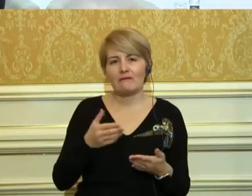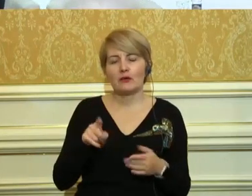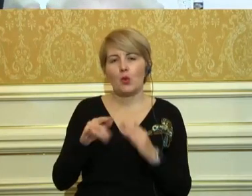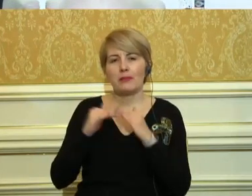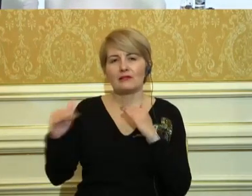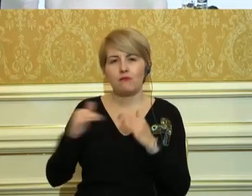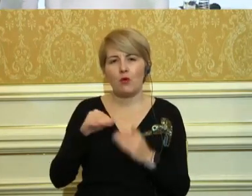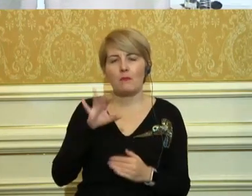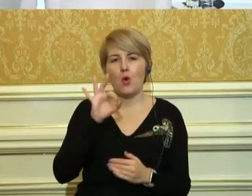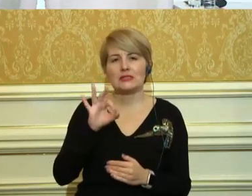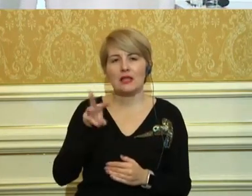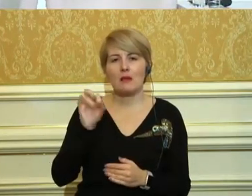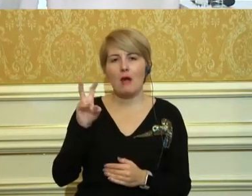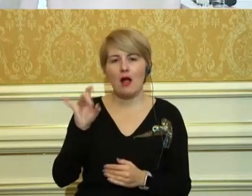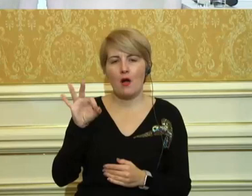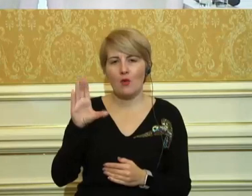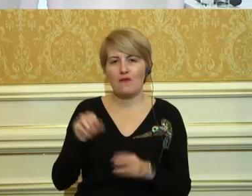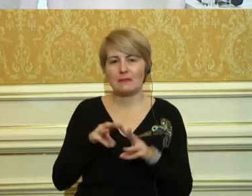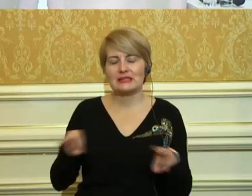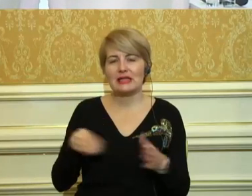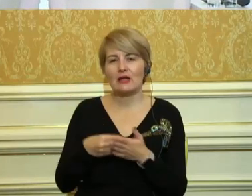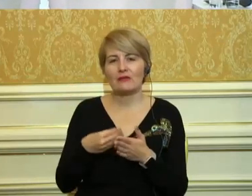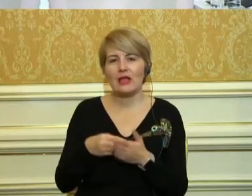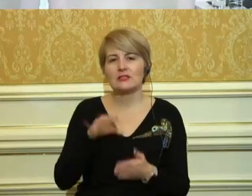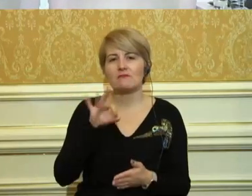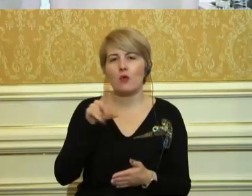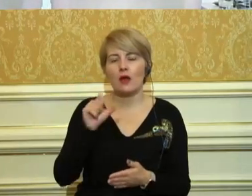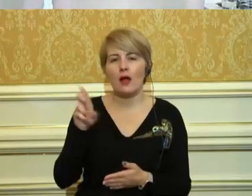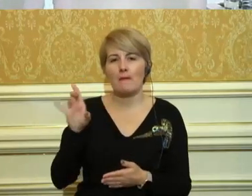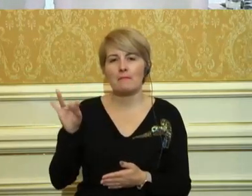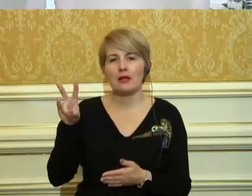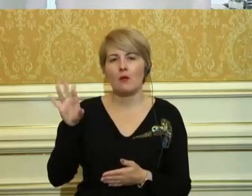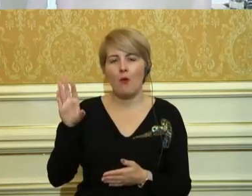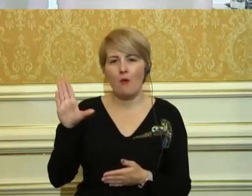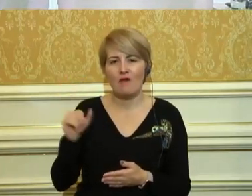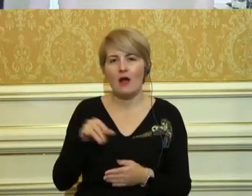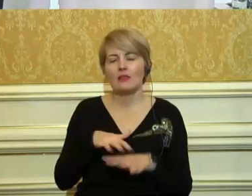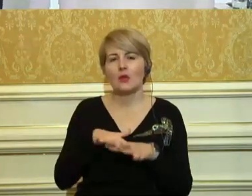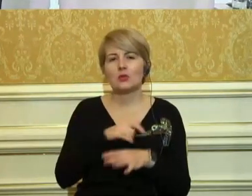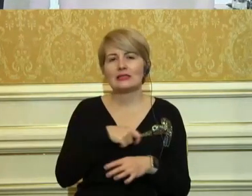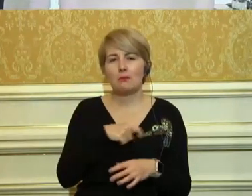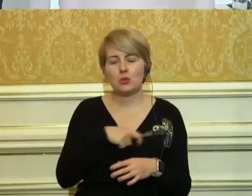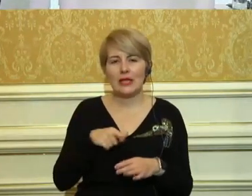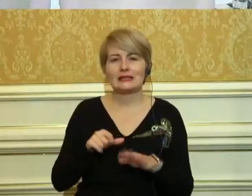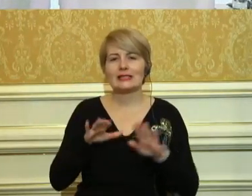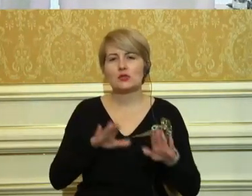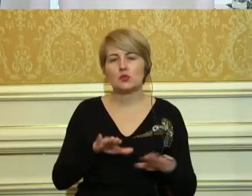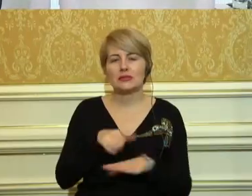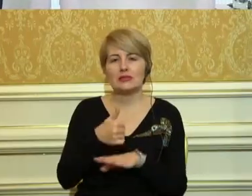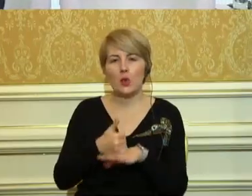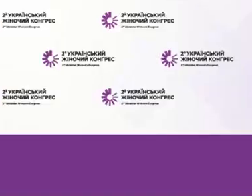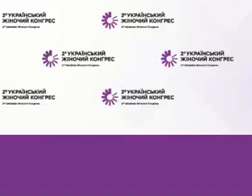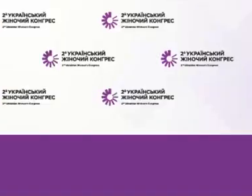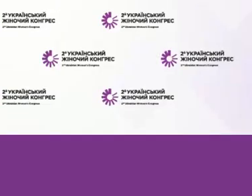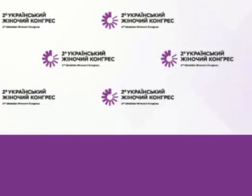Parliament of Ukraine. So well, let us invite Ms. Oksana Makarova, Minister of Finance of Ukraine, Ms. Olga Bielkova, Member of